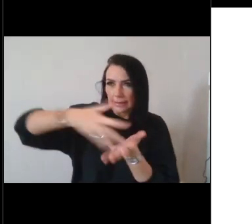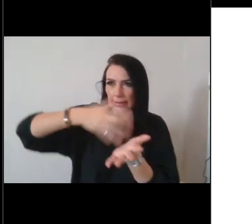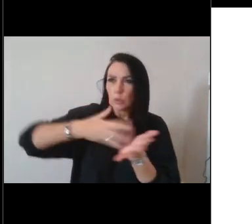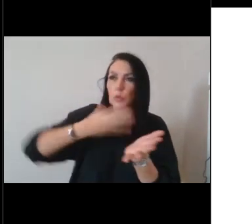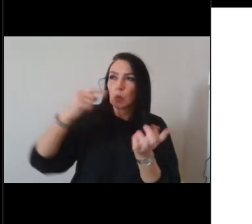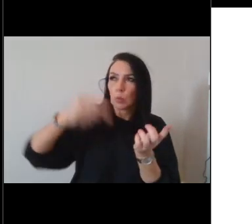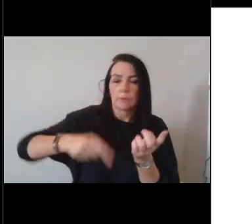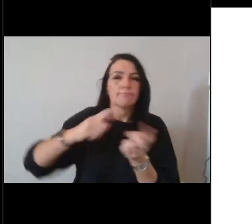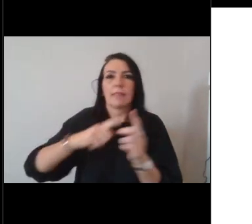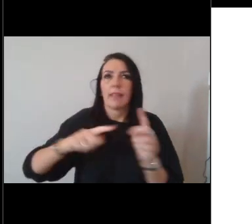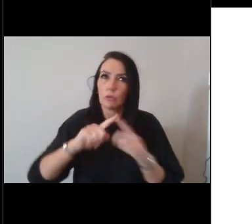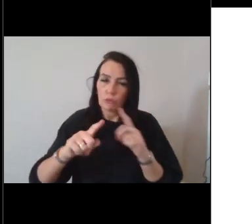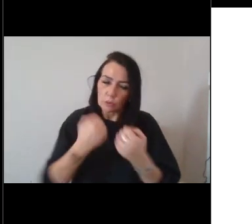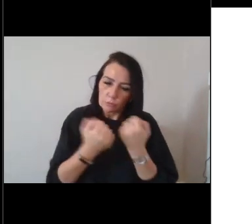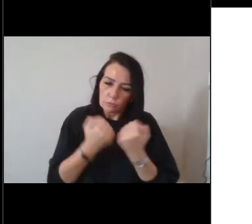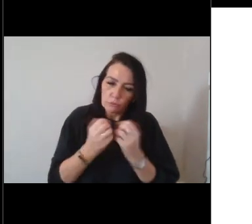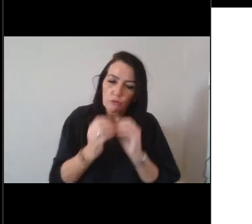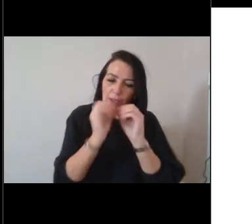Nora.